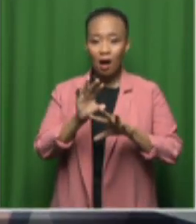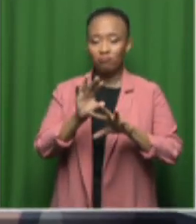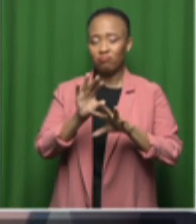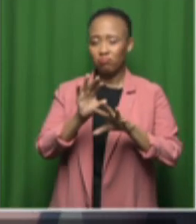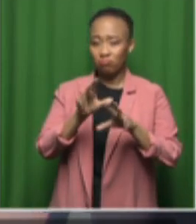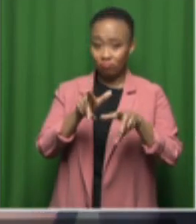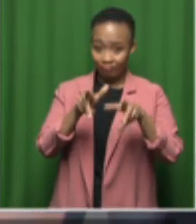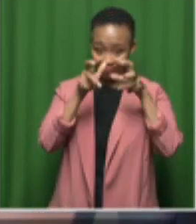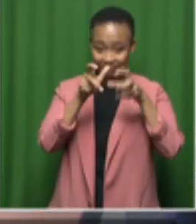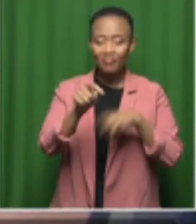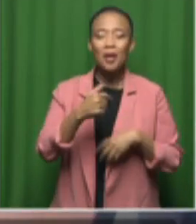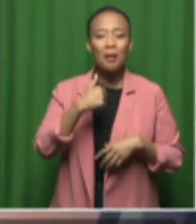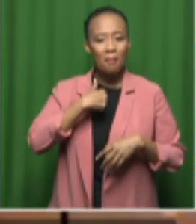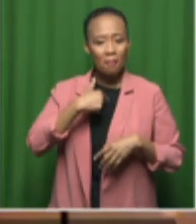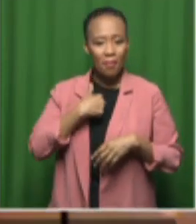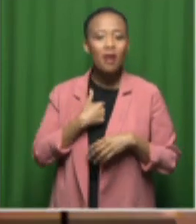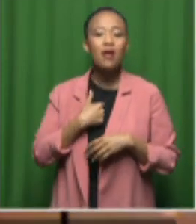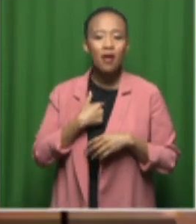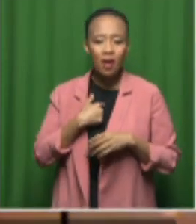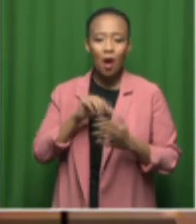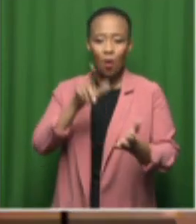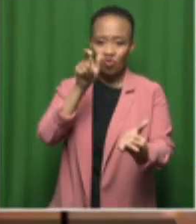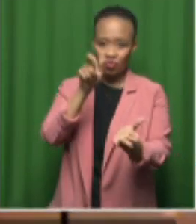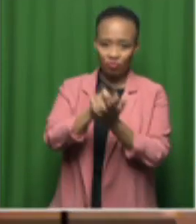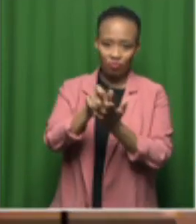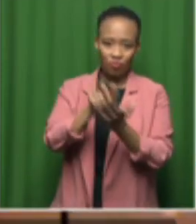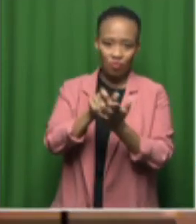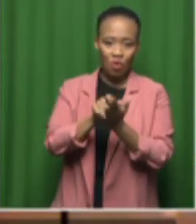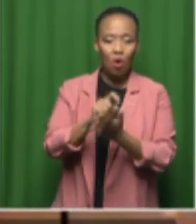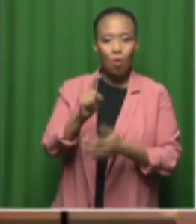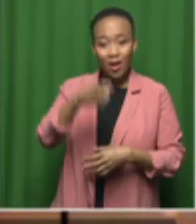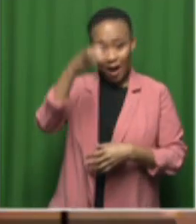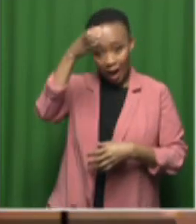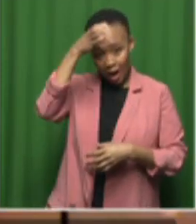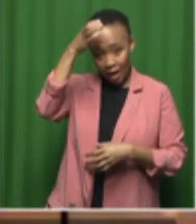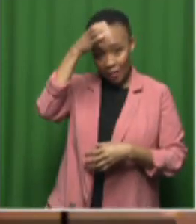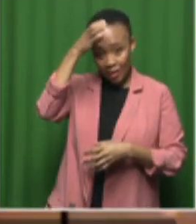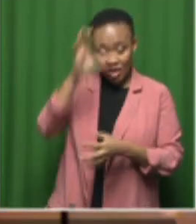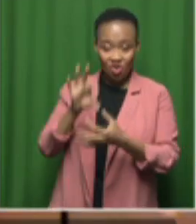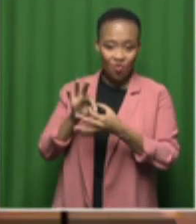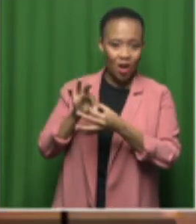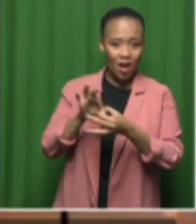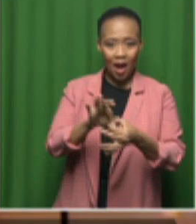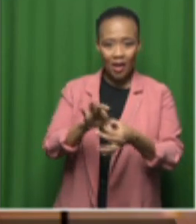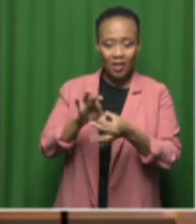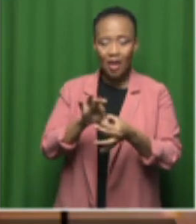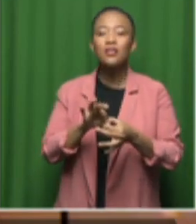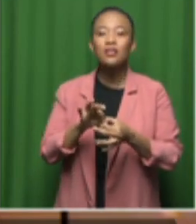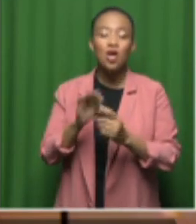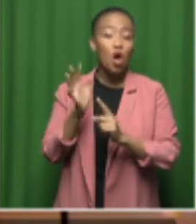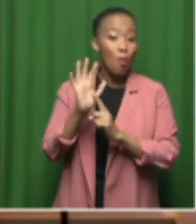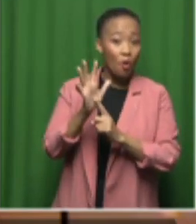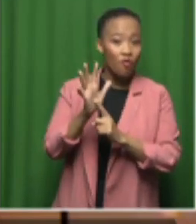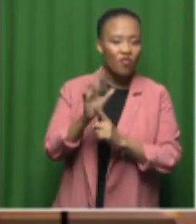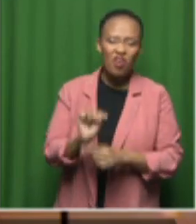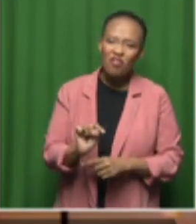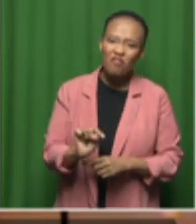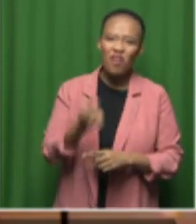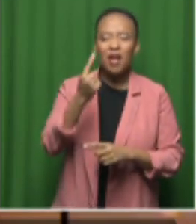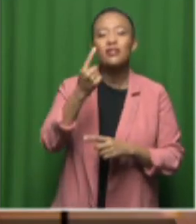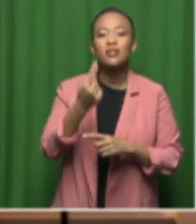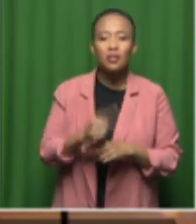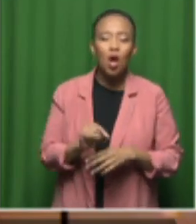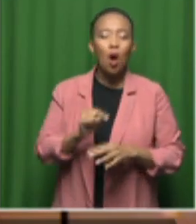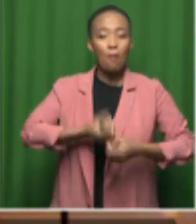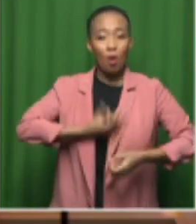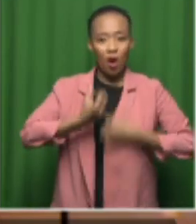write and release this academic-related movie. The first poetry, pure math